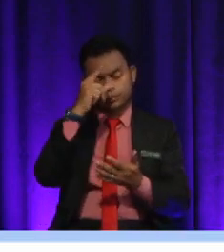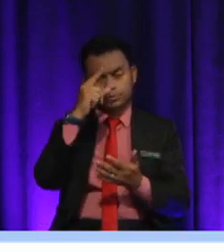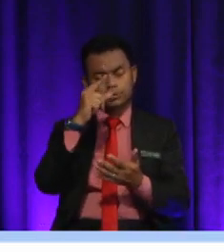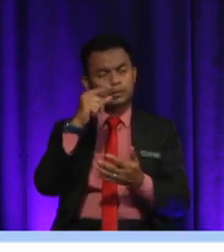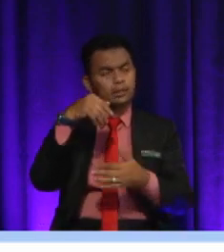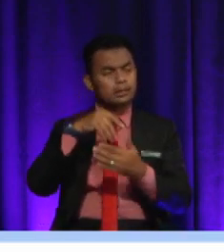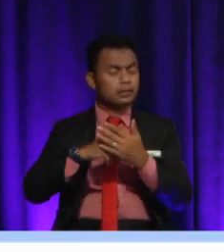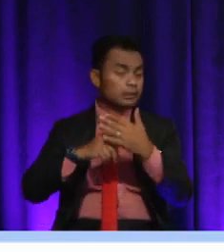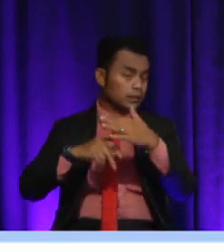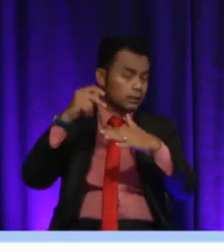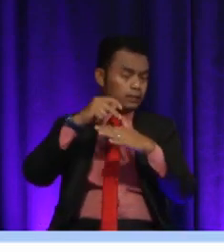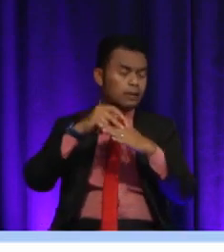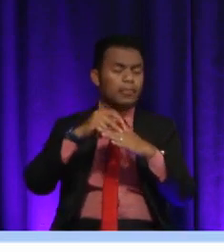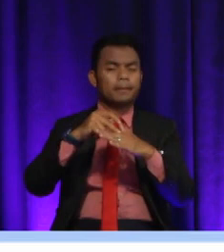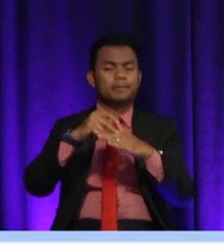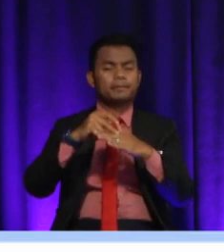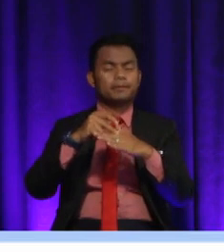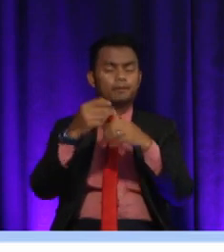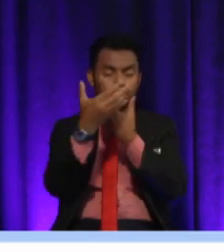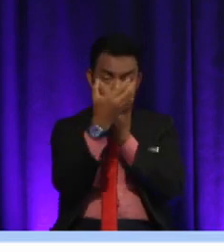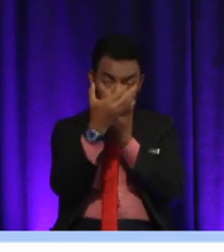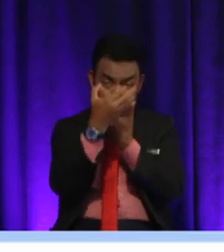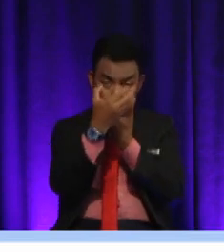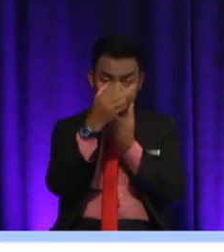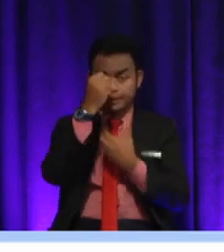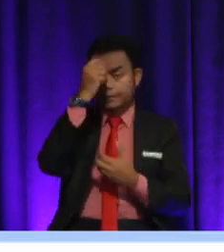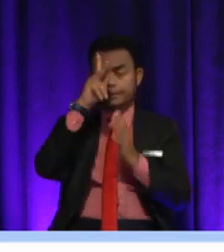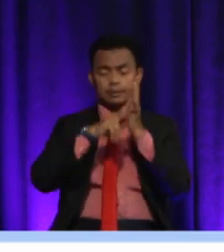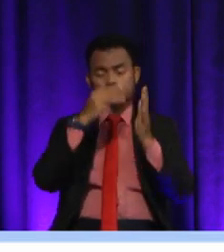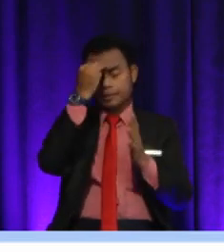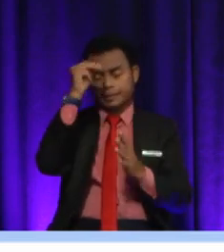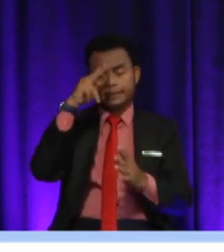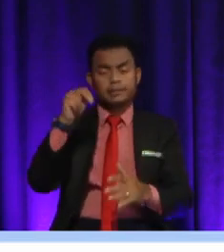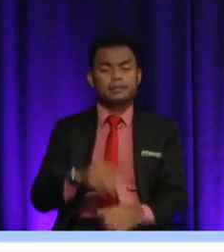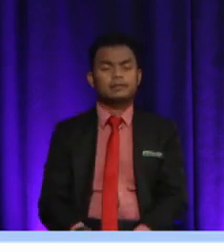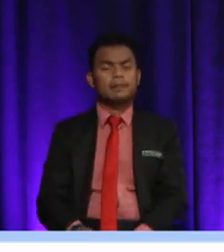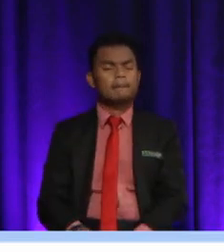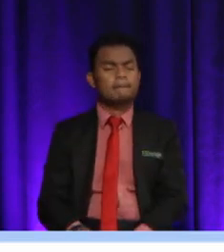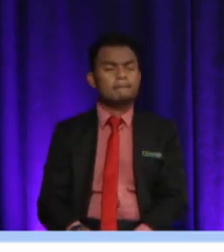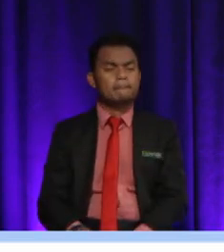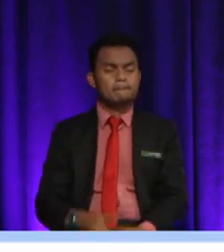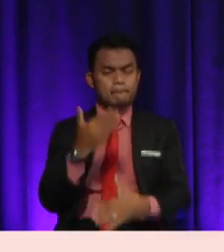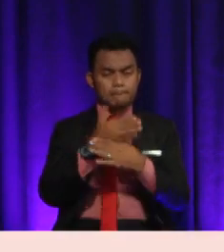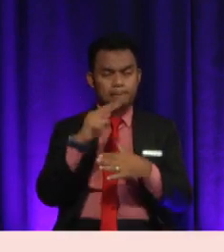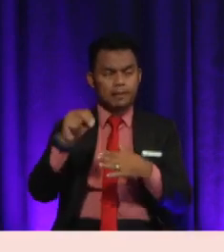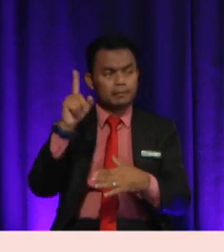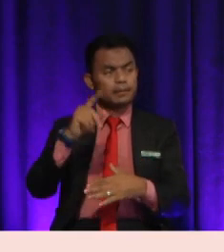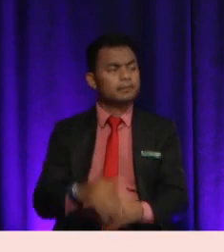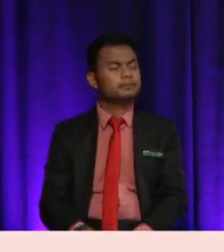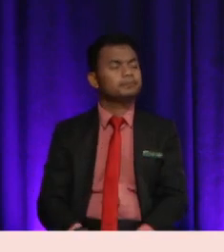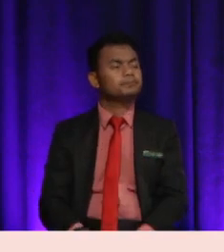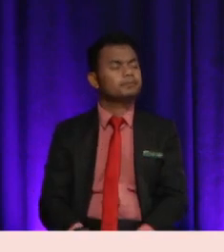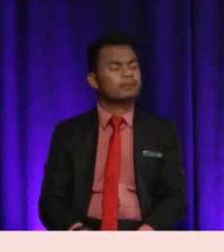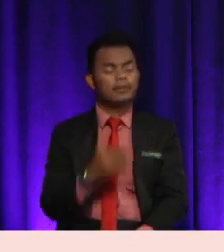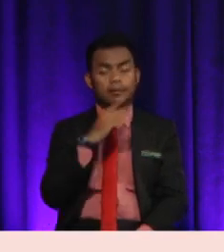So could somebody help and identify which parts is the answer? Yes, teacher. Okay, Arif.